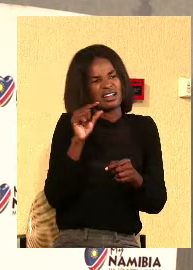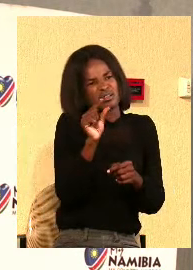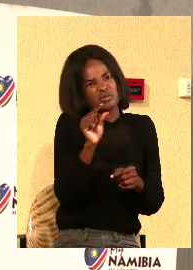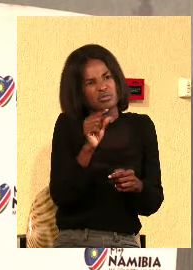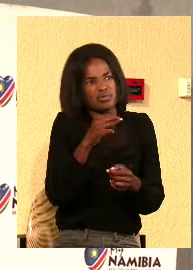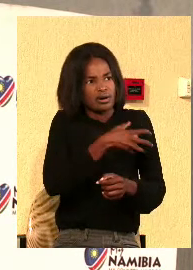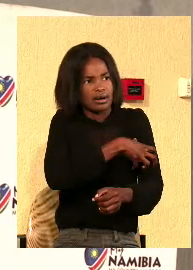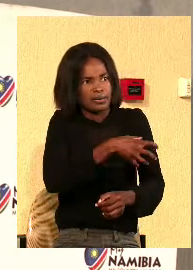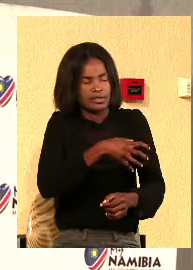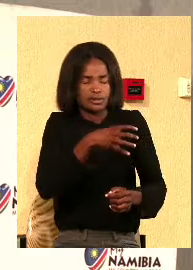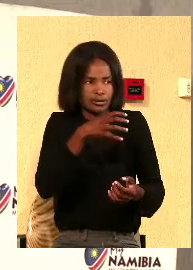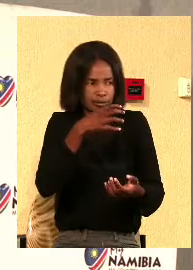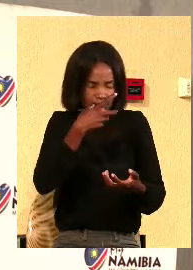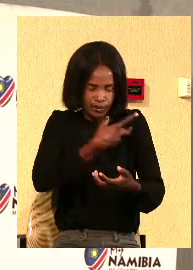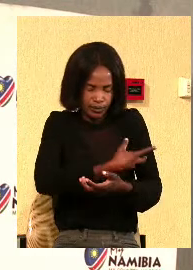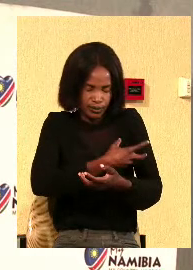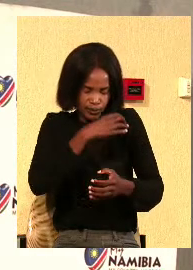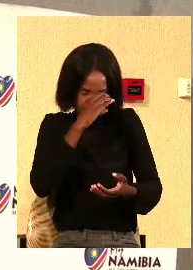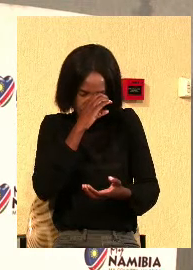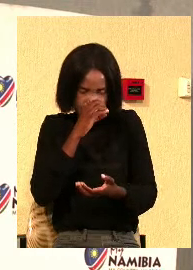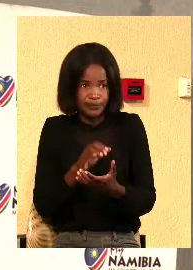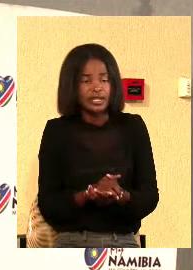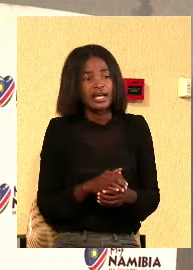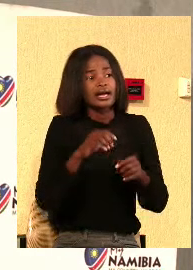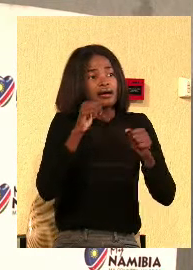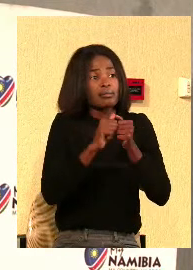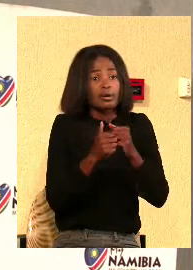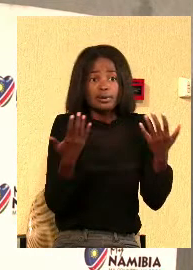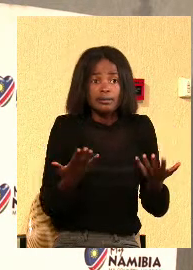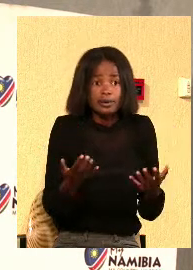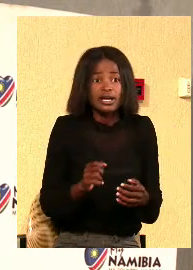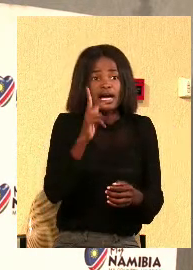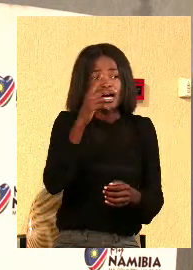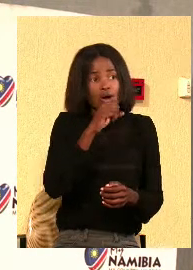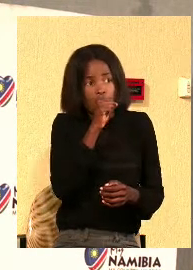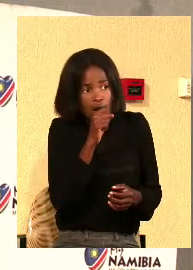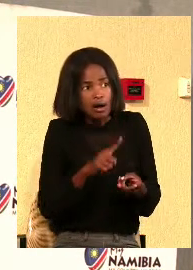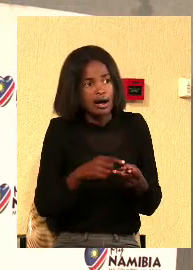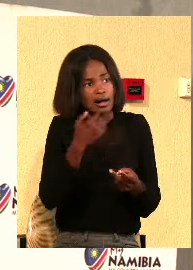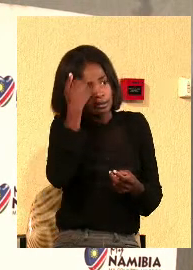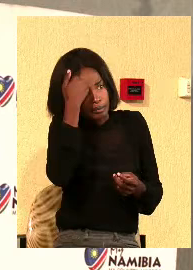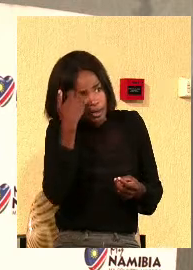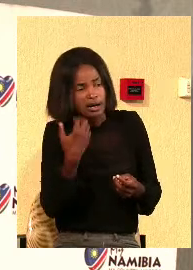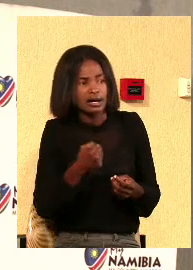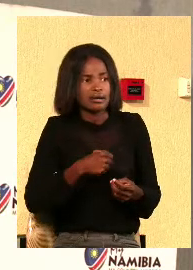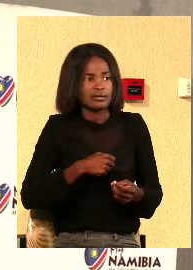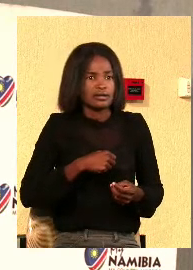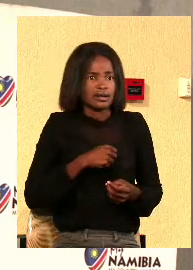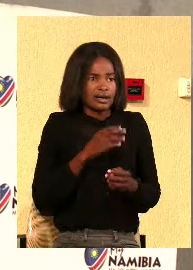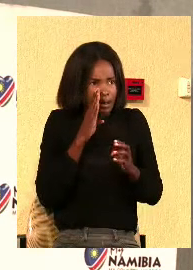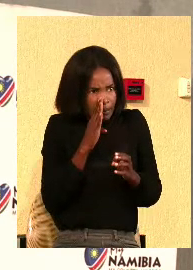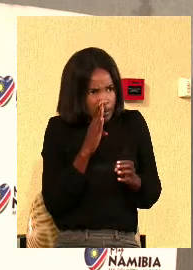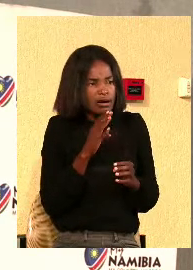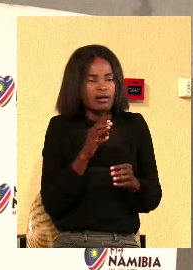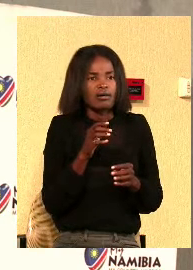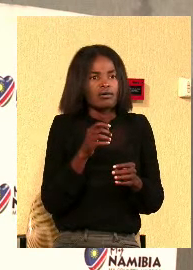testing and only testing people that are symptomatic, not asymptomatic patients, is because we were actually worried